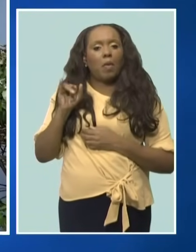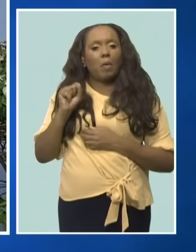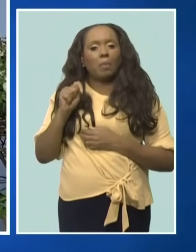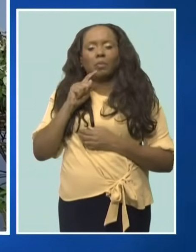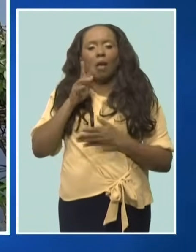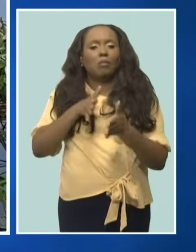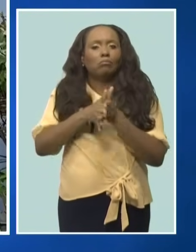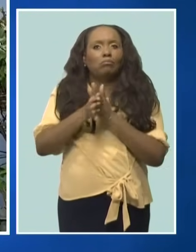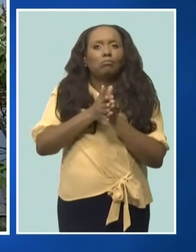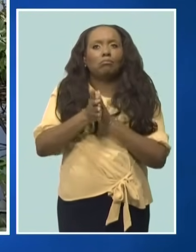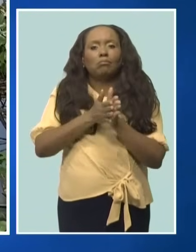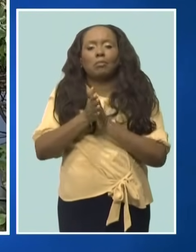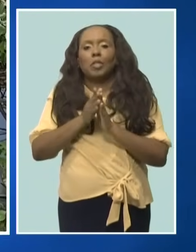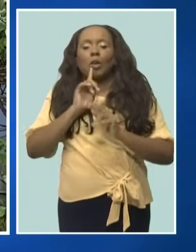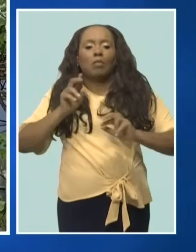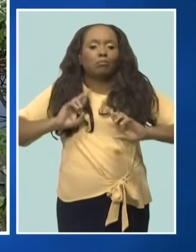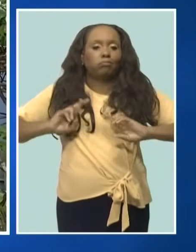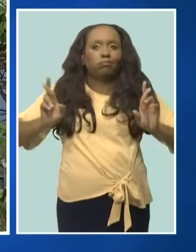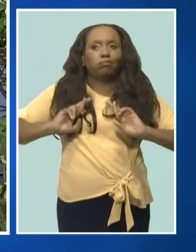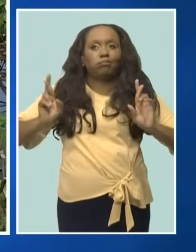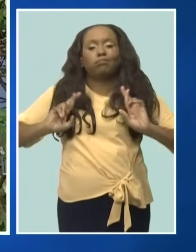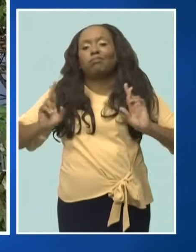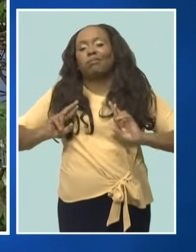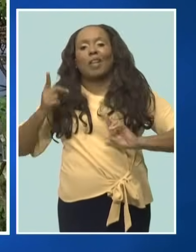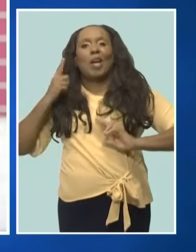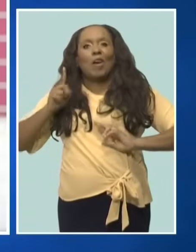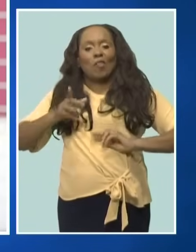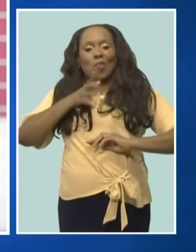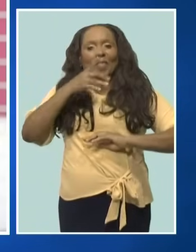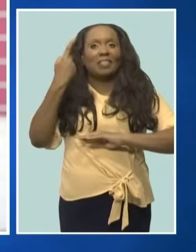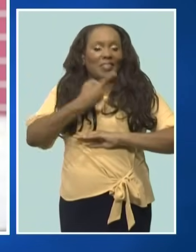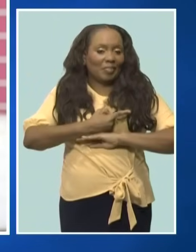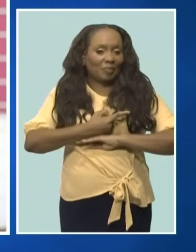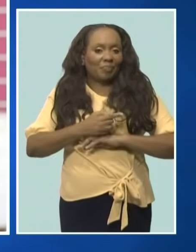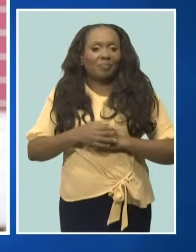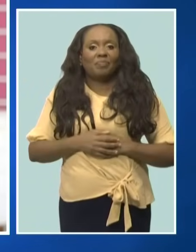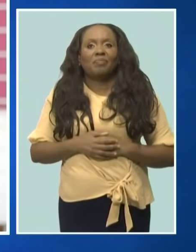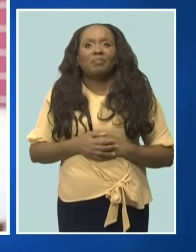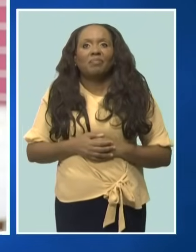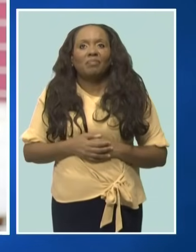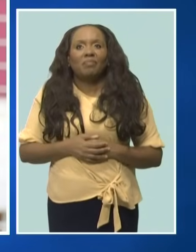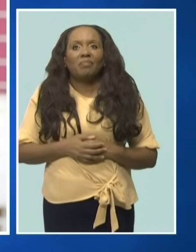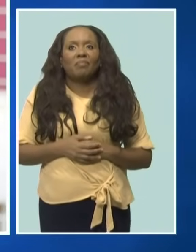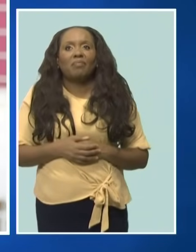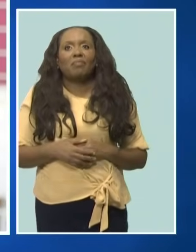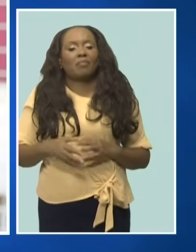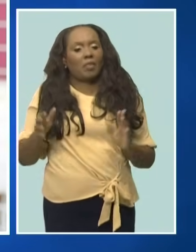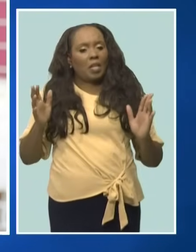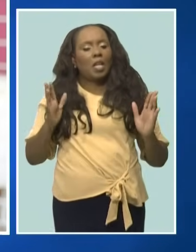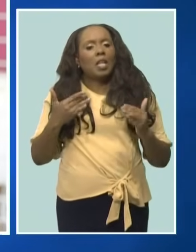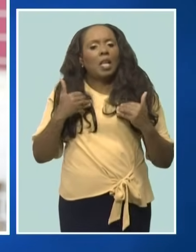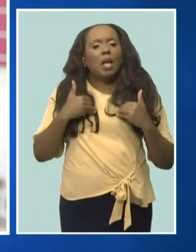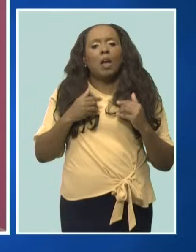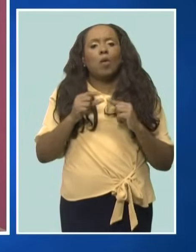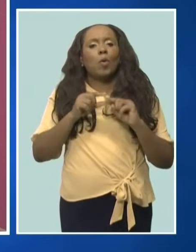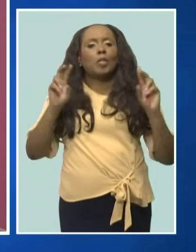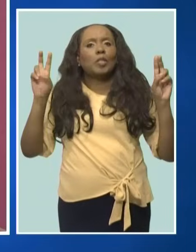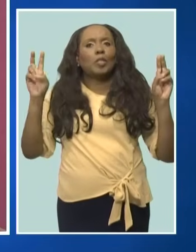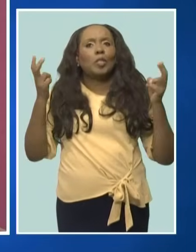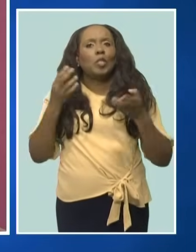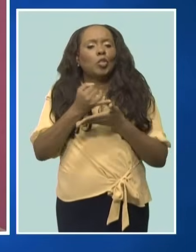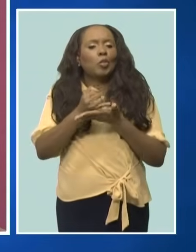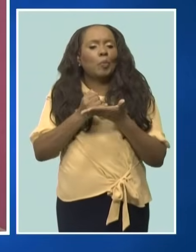the countdown started at the Perone Plaza premises location. She said the guide words are "spoil her sweetly." I am